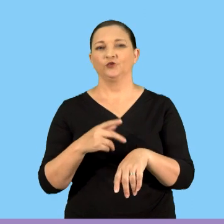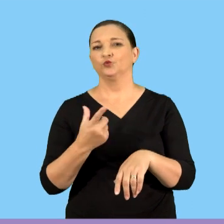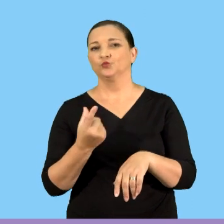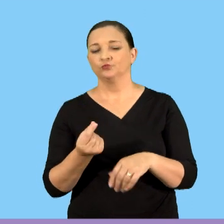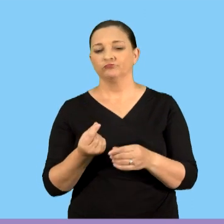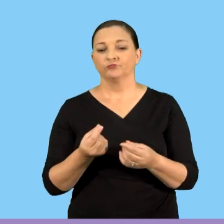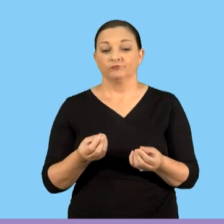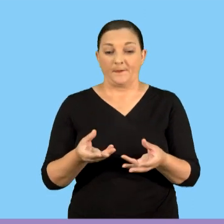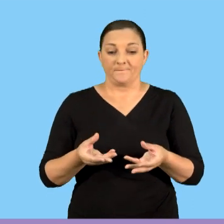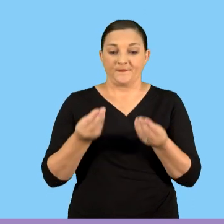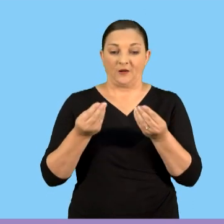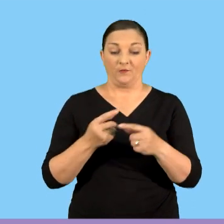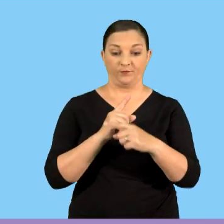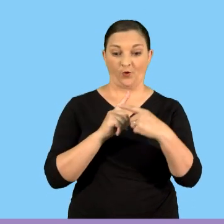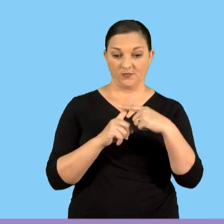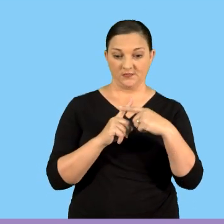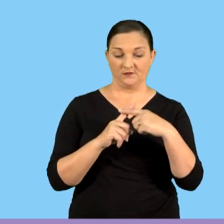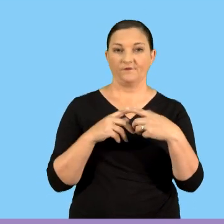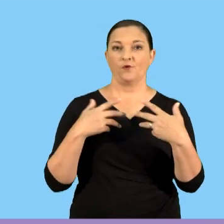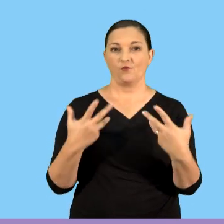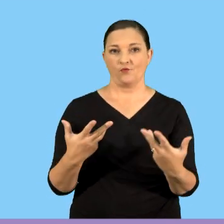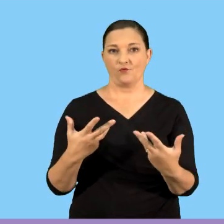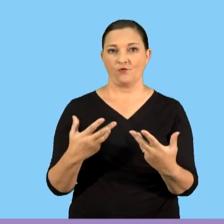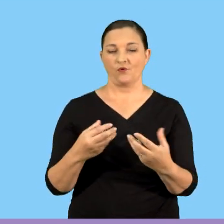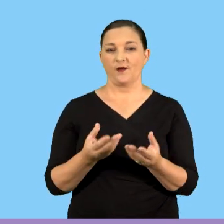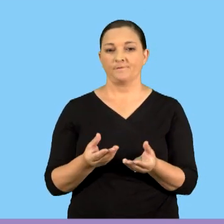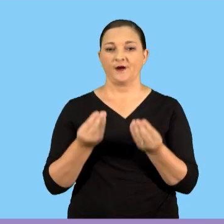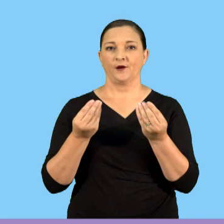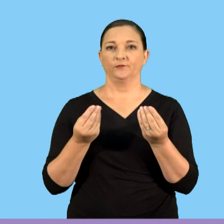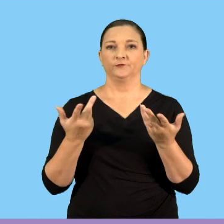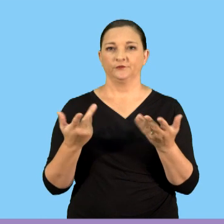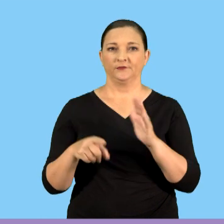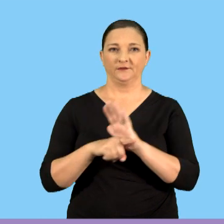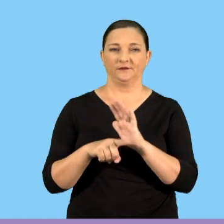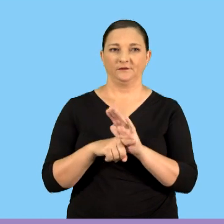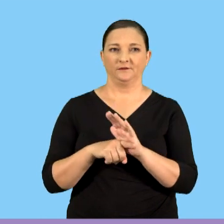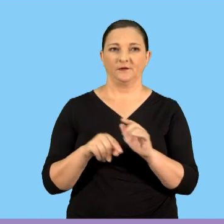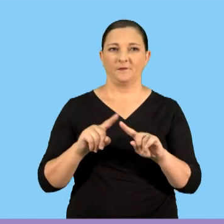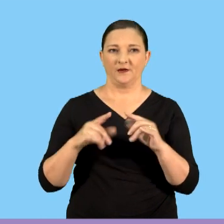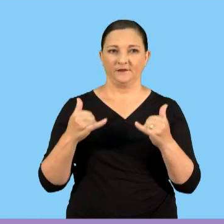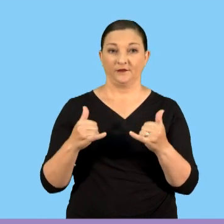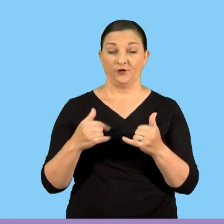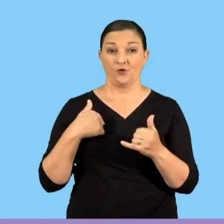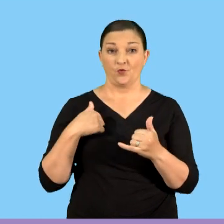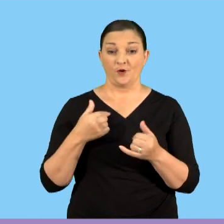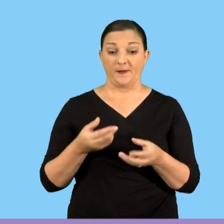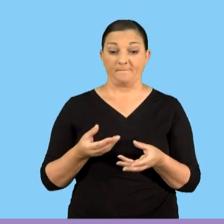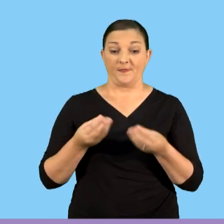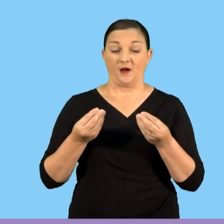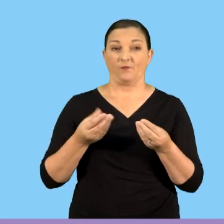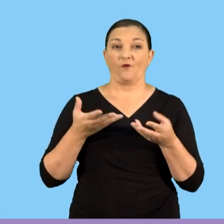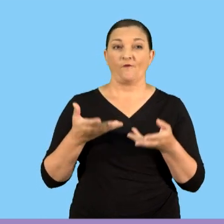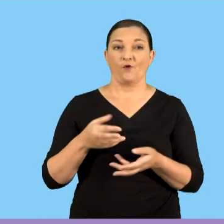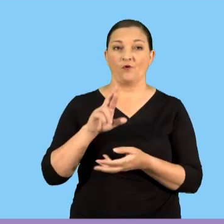1. We get 1 if we multiply with a number's reciprocal. That is,